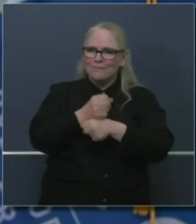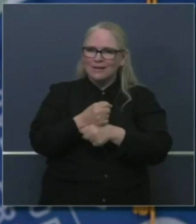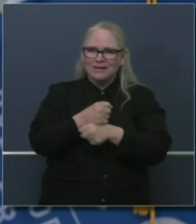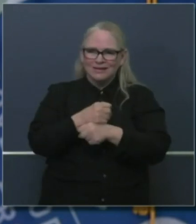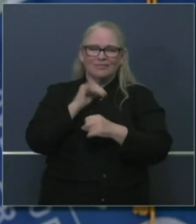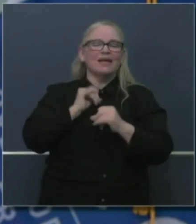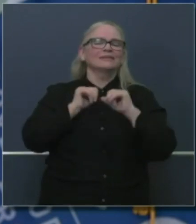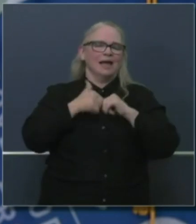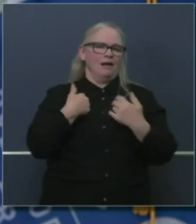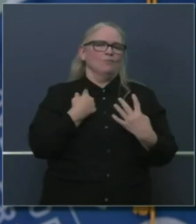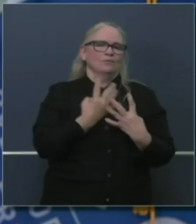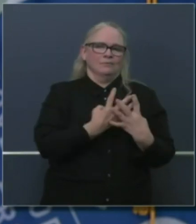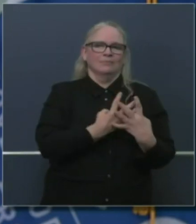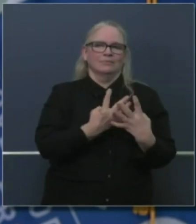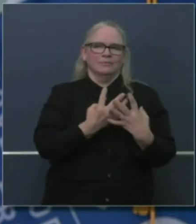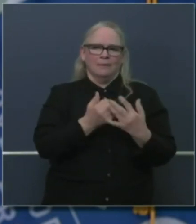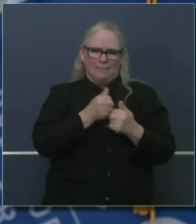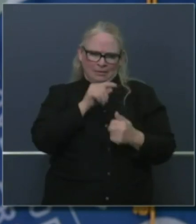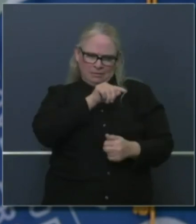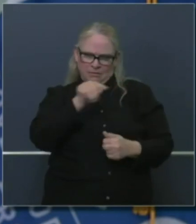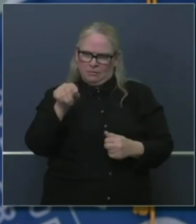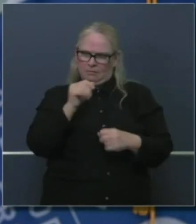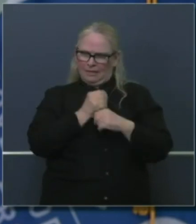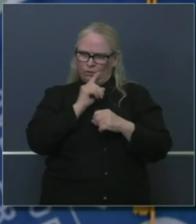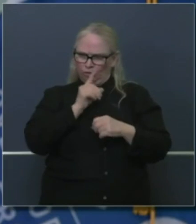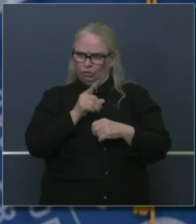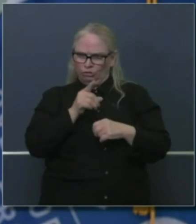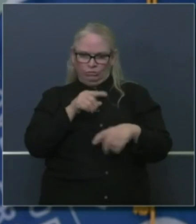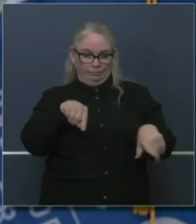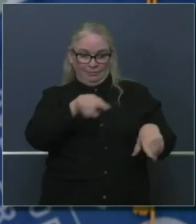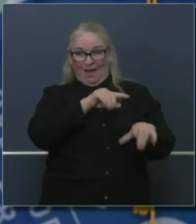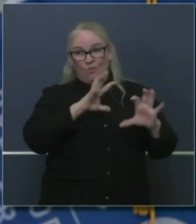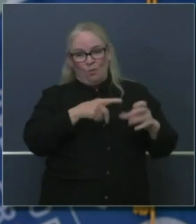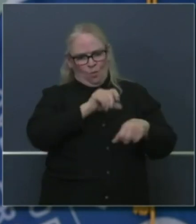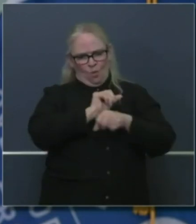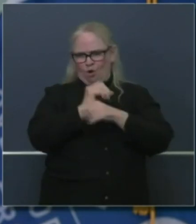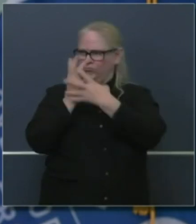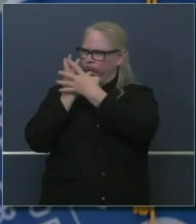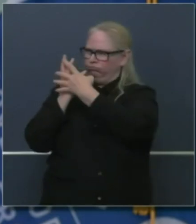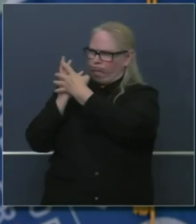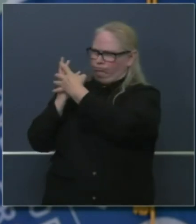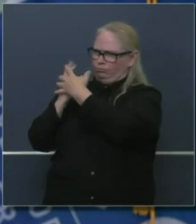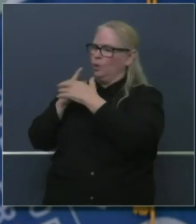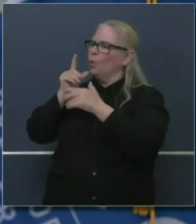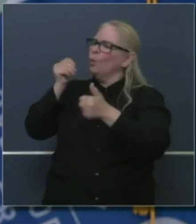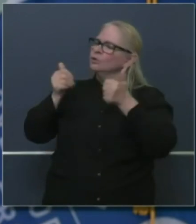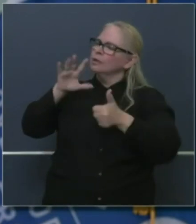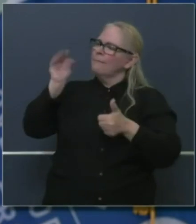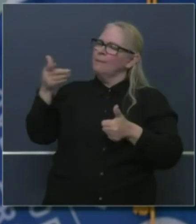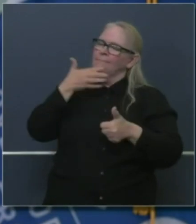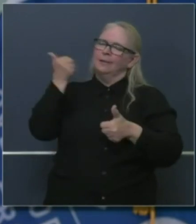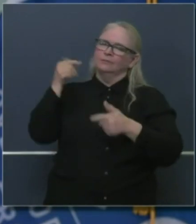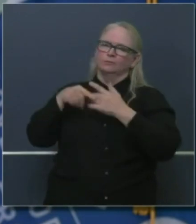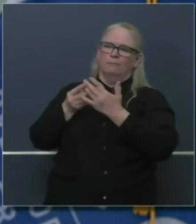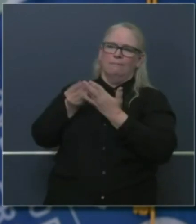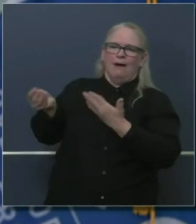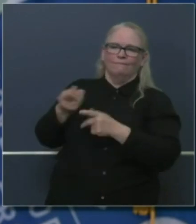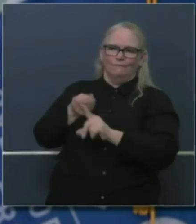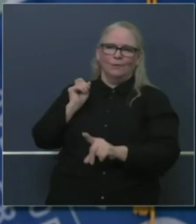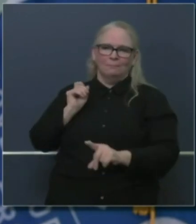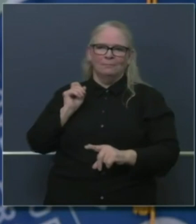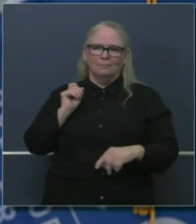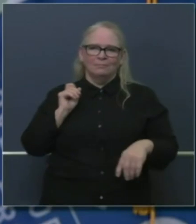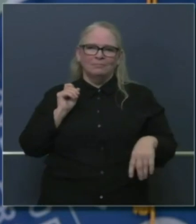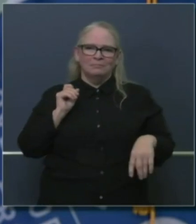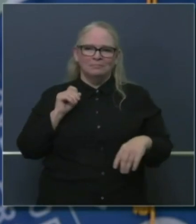process continues to go on today, and really through that vetting process, we only were able to actually get through a very small